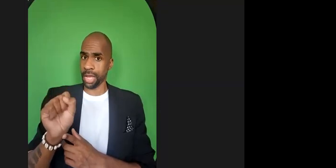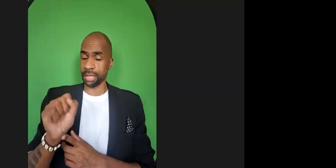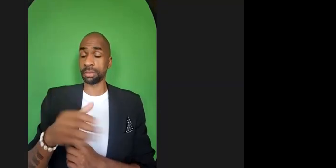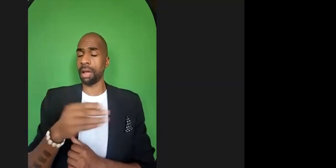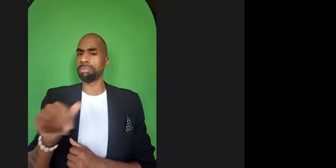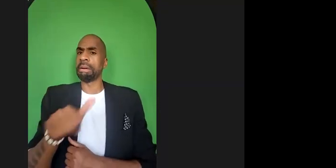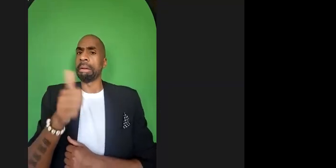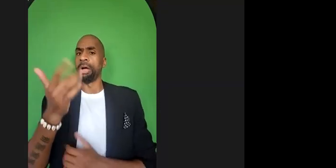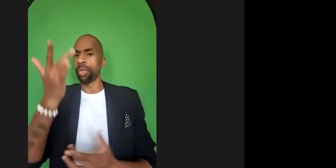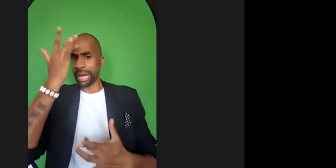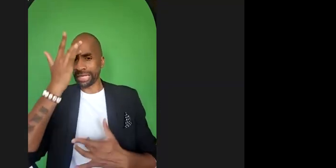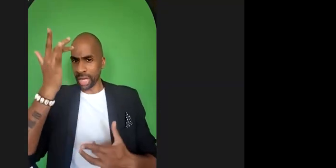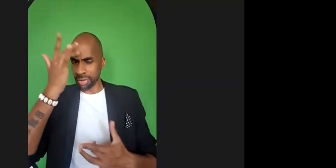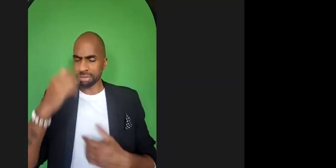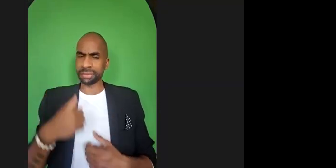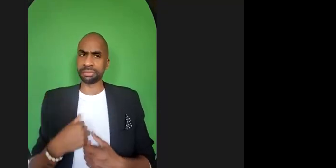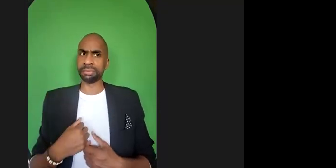to encourage people to